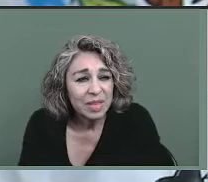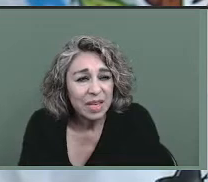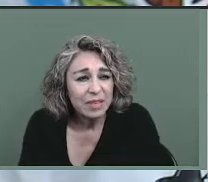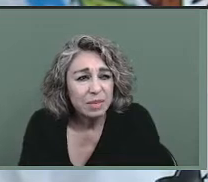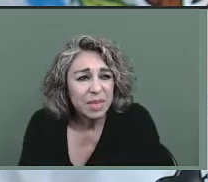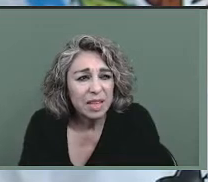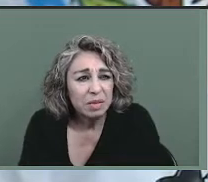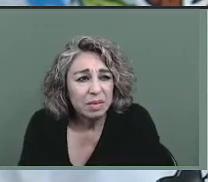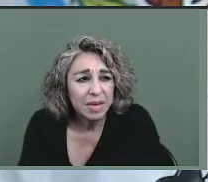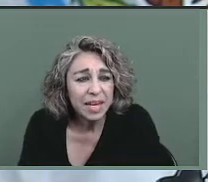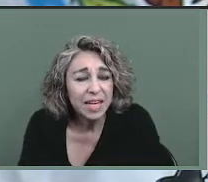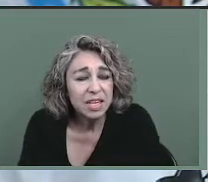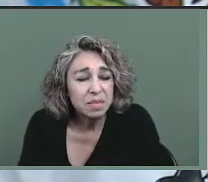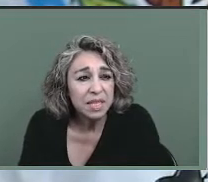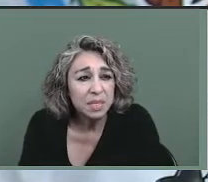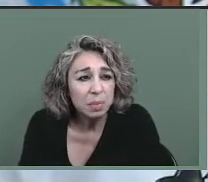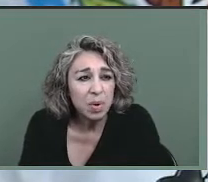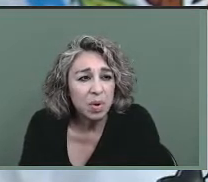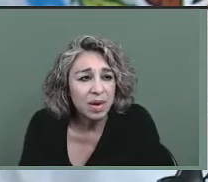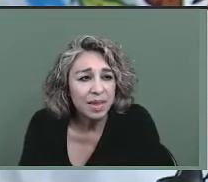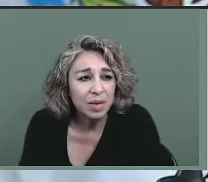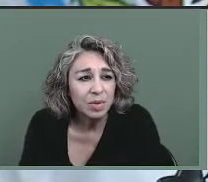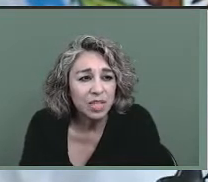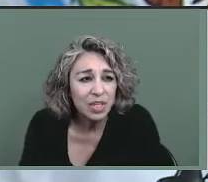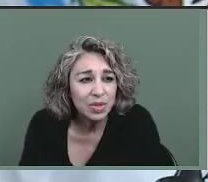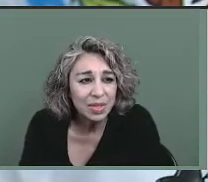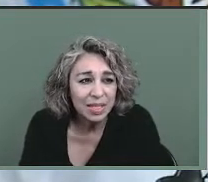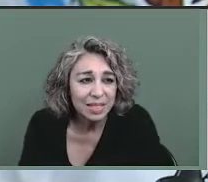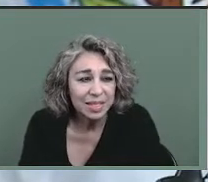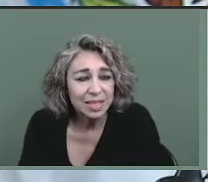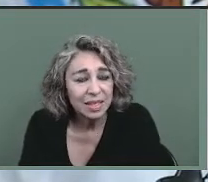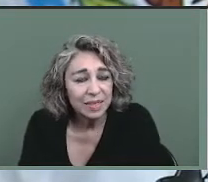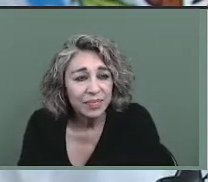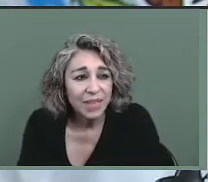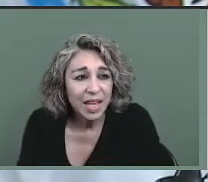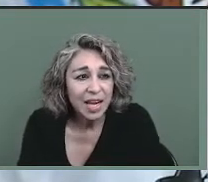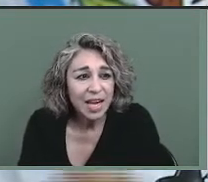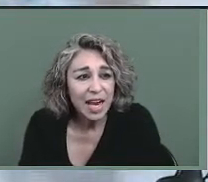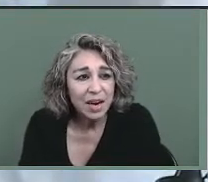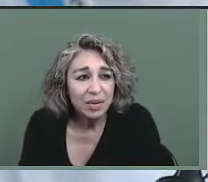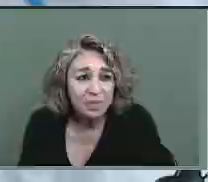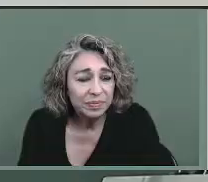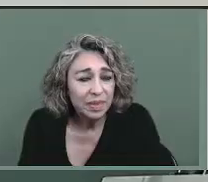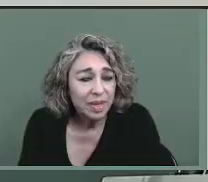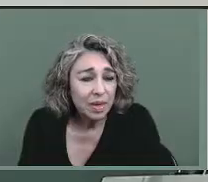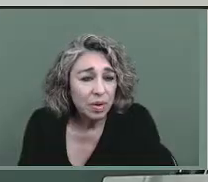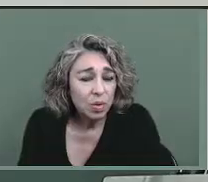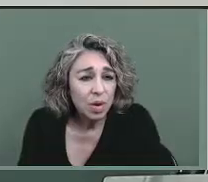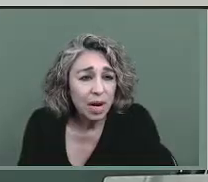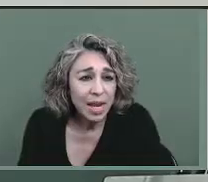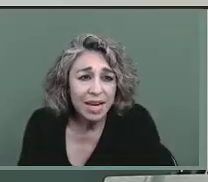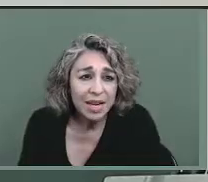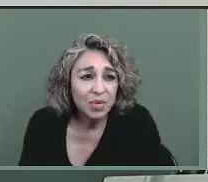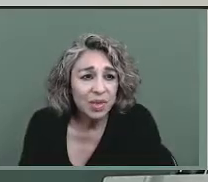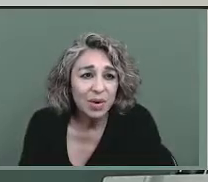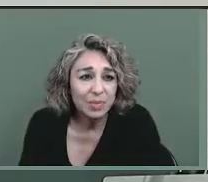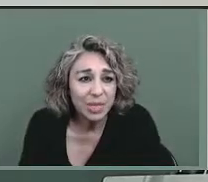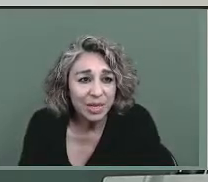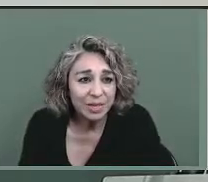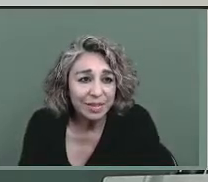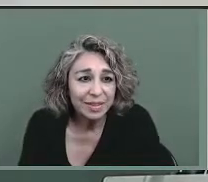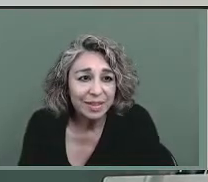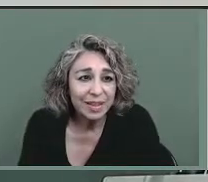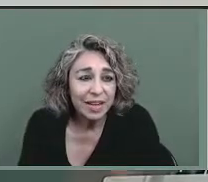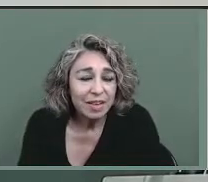It was a government that needed to be supported, that was useless. And now we're ending with